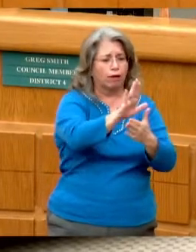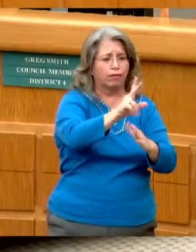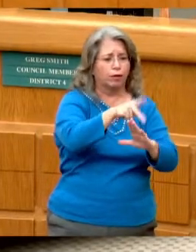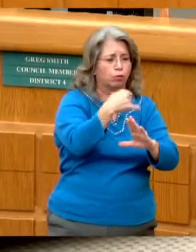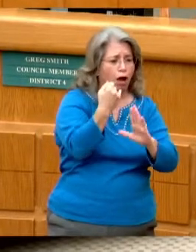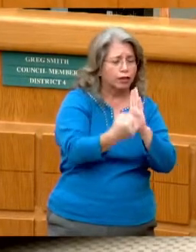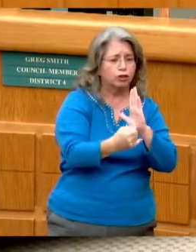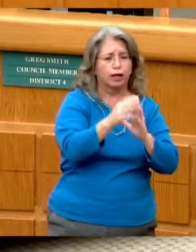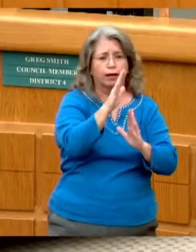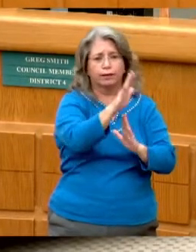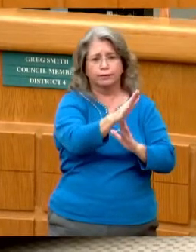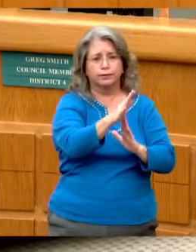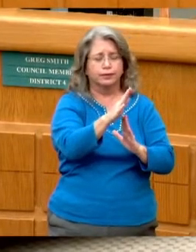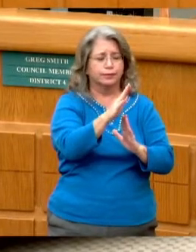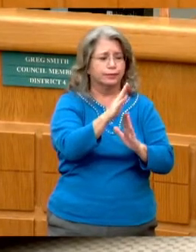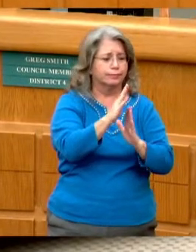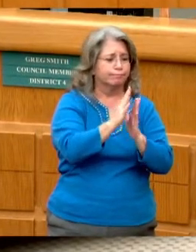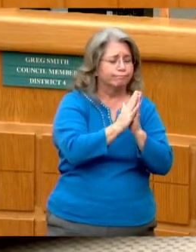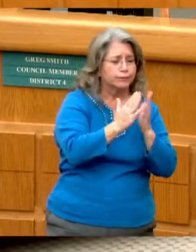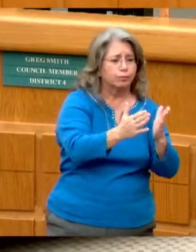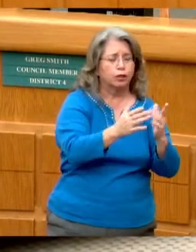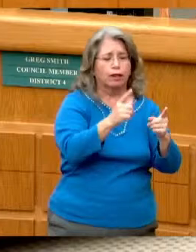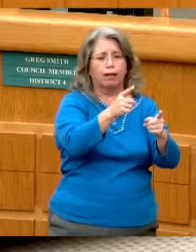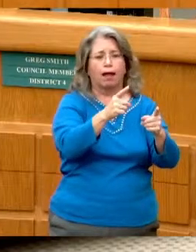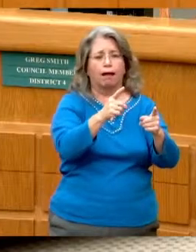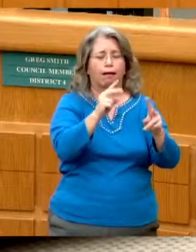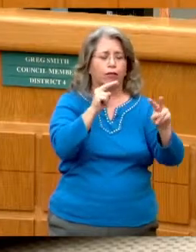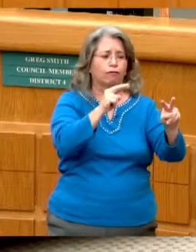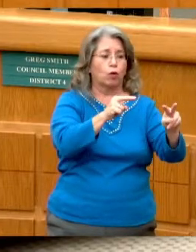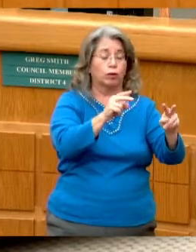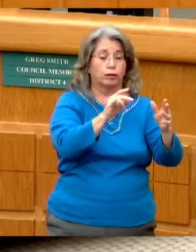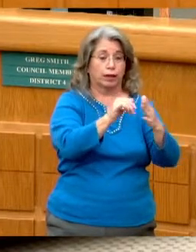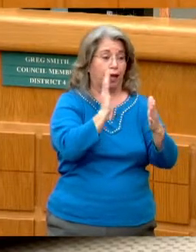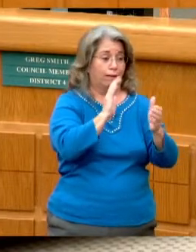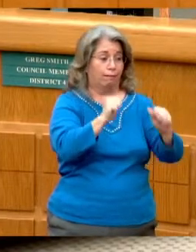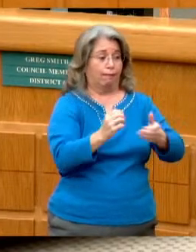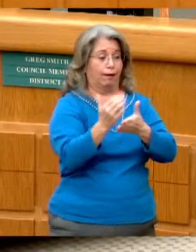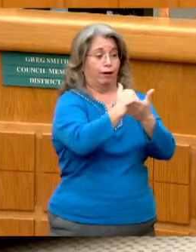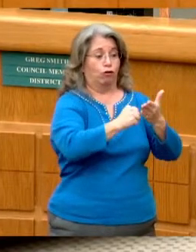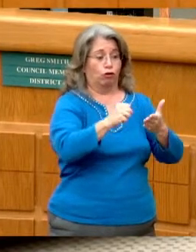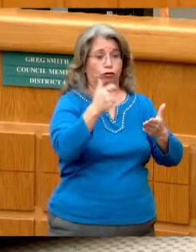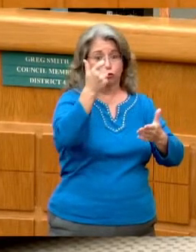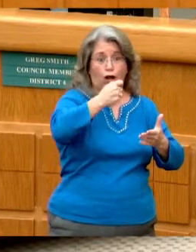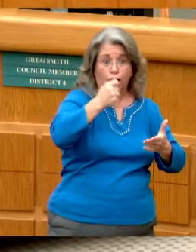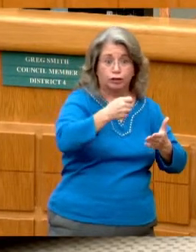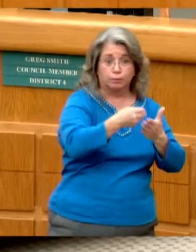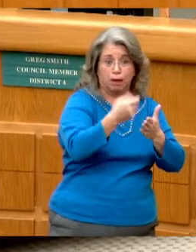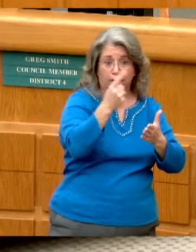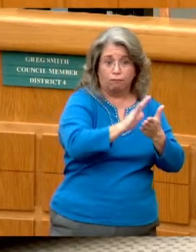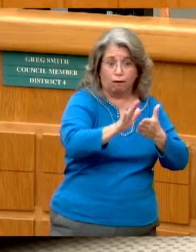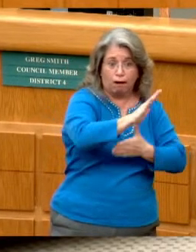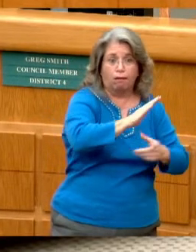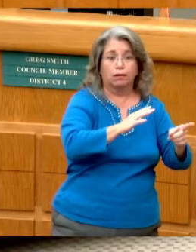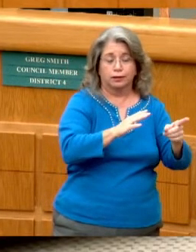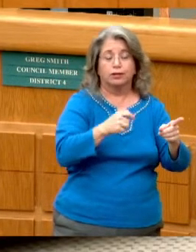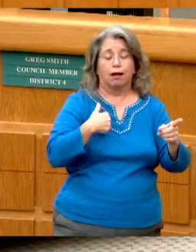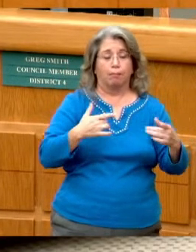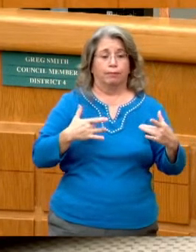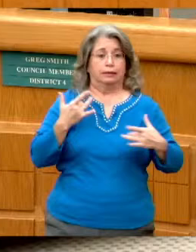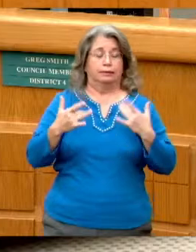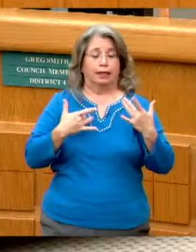book. They look forward to this day where they will earn scholarship money. And so I'm excited to be a part of